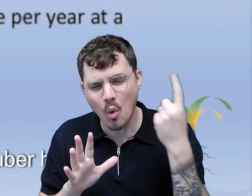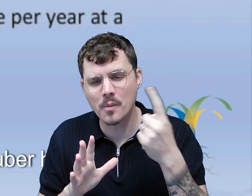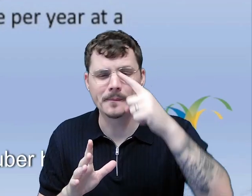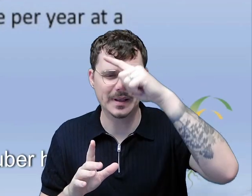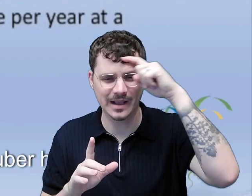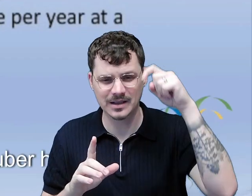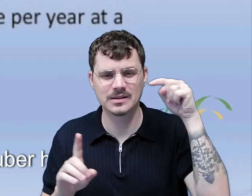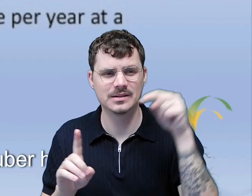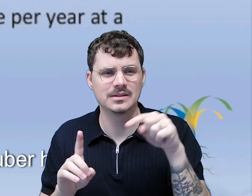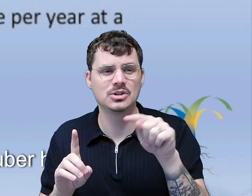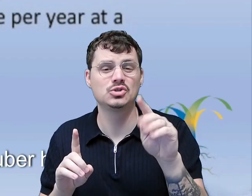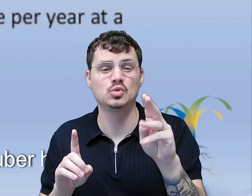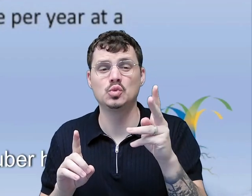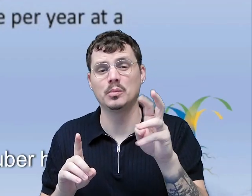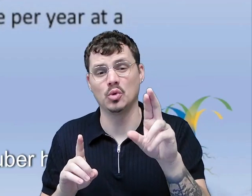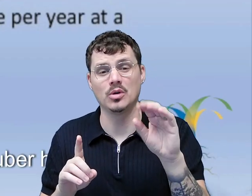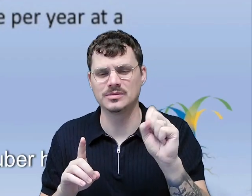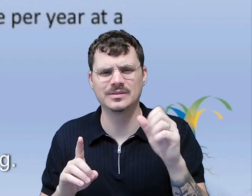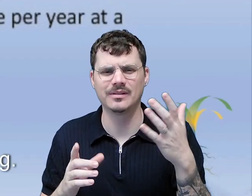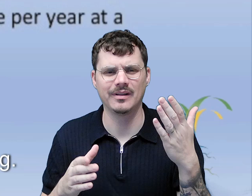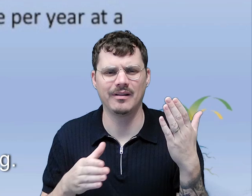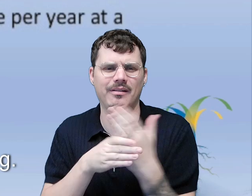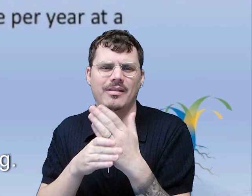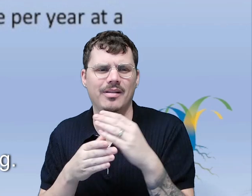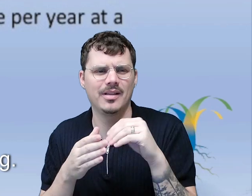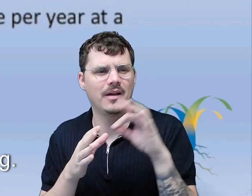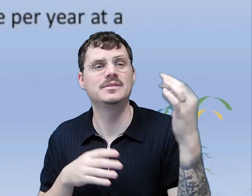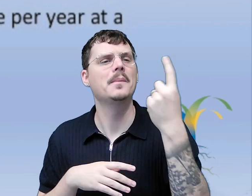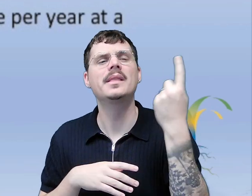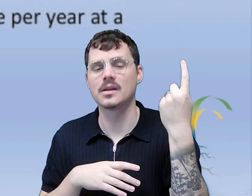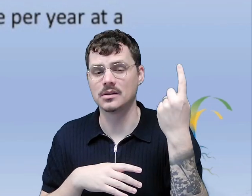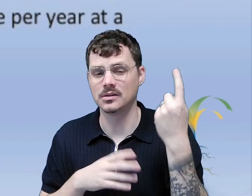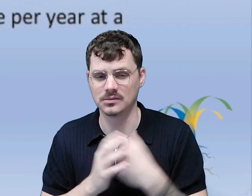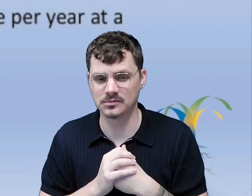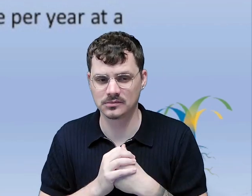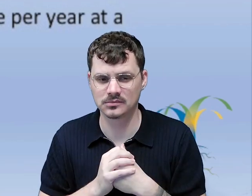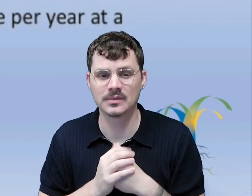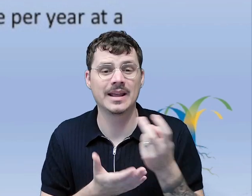And it is almost always because a tuber is gotten in the way of something.